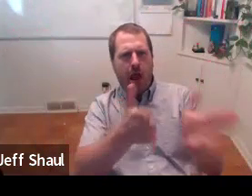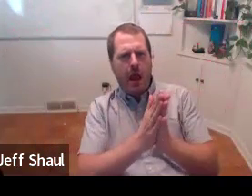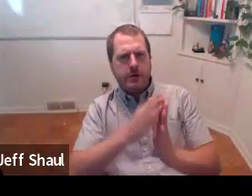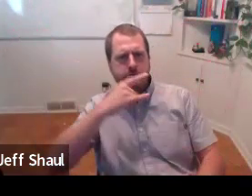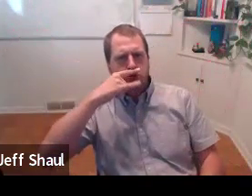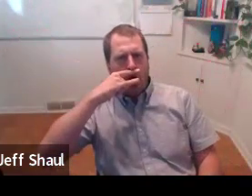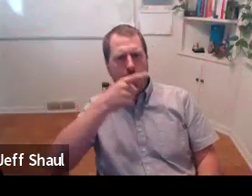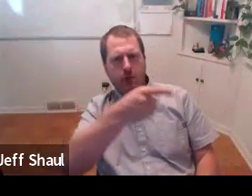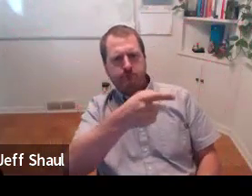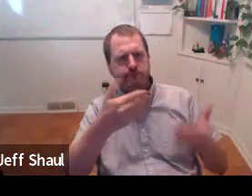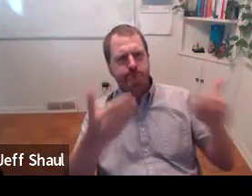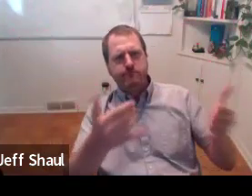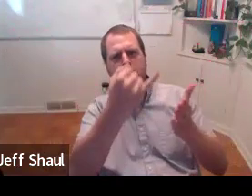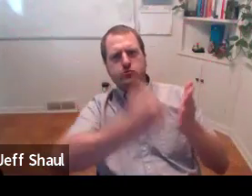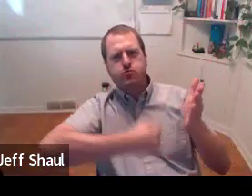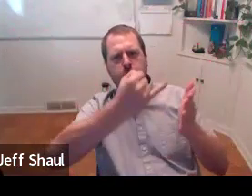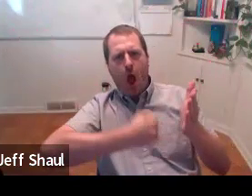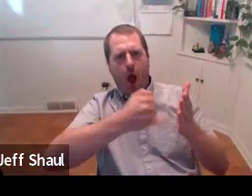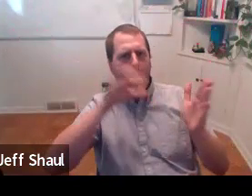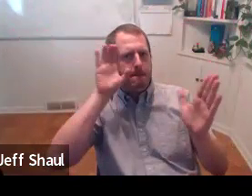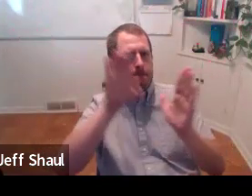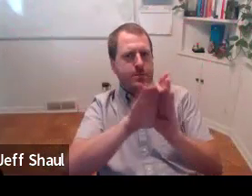Imagine if you asked a kid to draw a picture